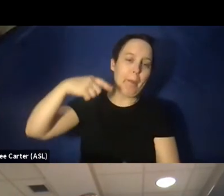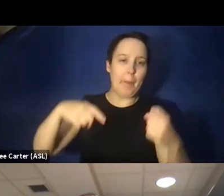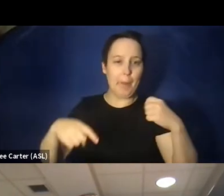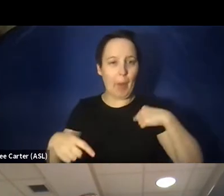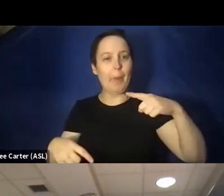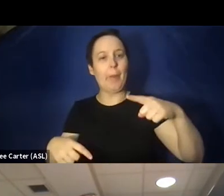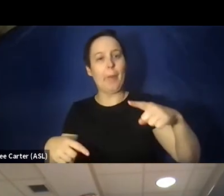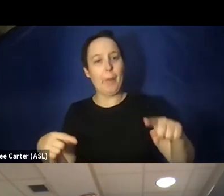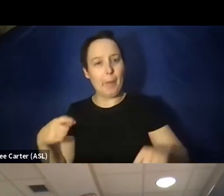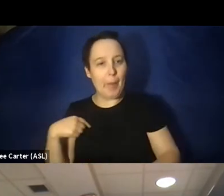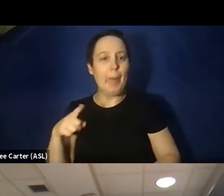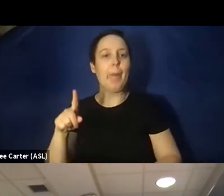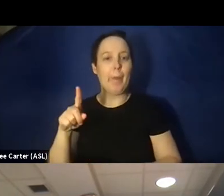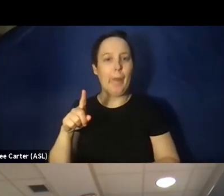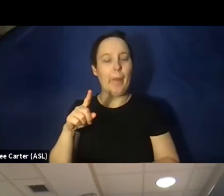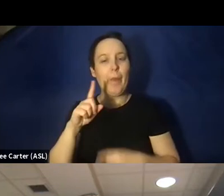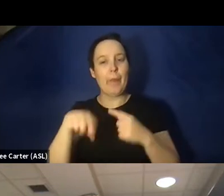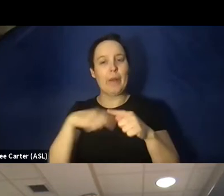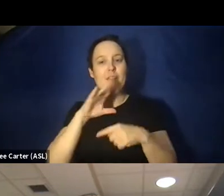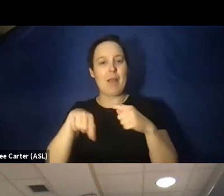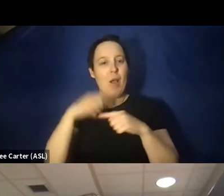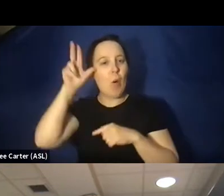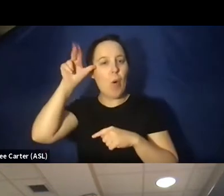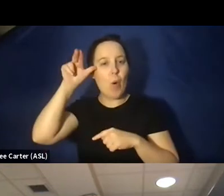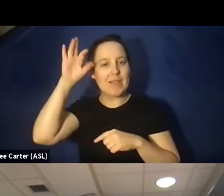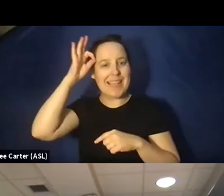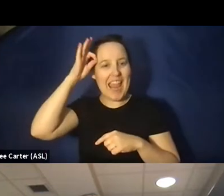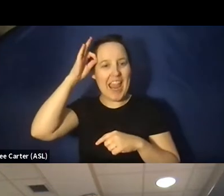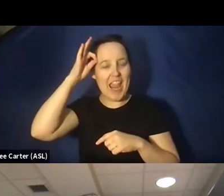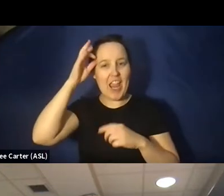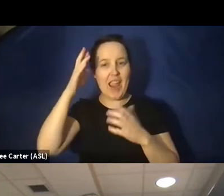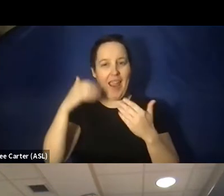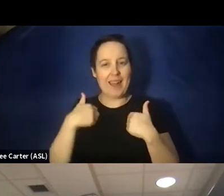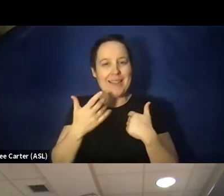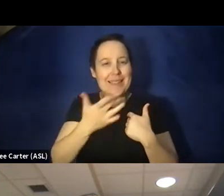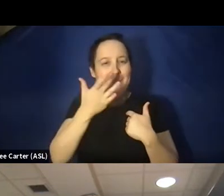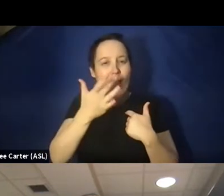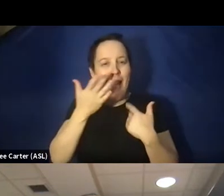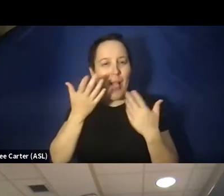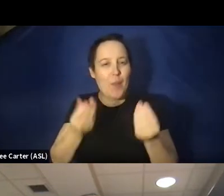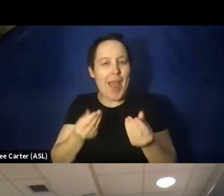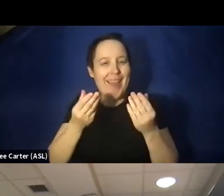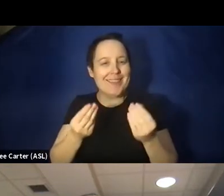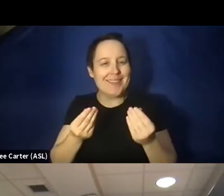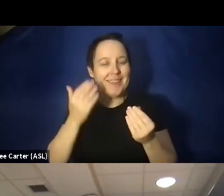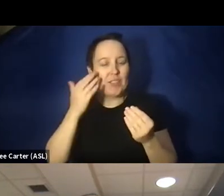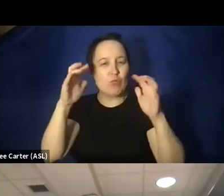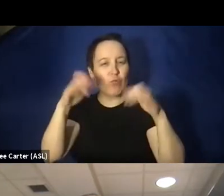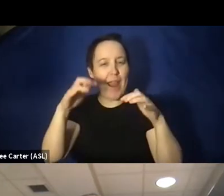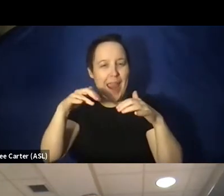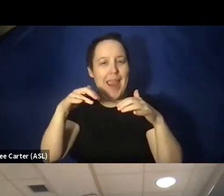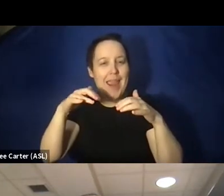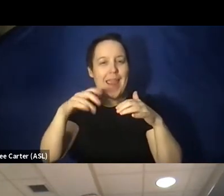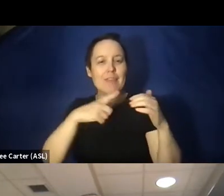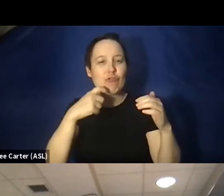so when you talk about the horse's hair, there was a smell of the wetness when the rain first hits the